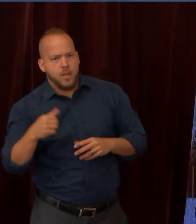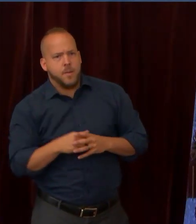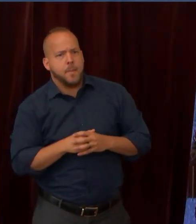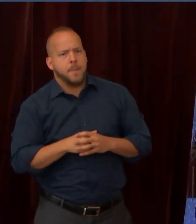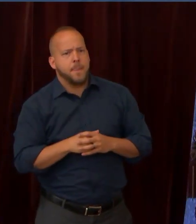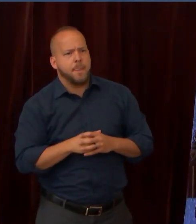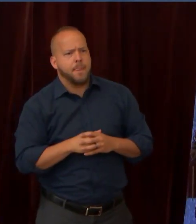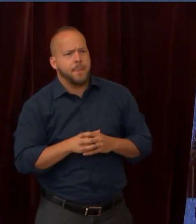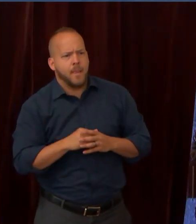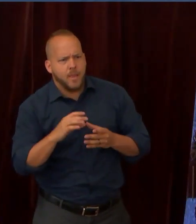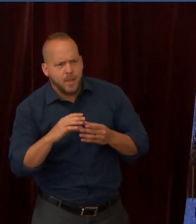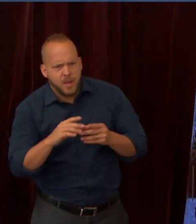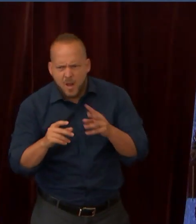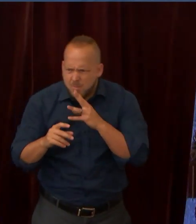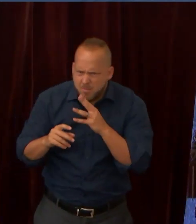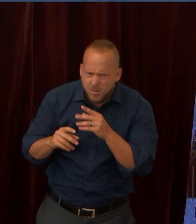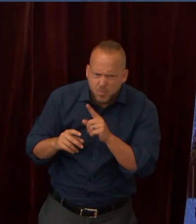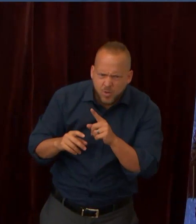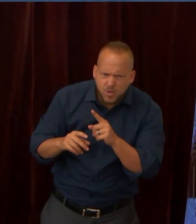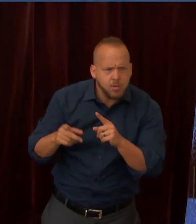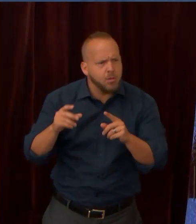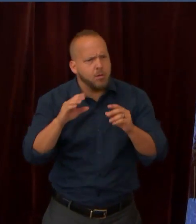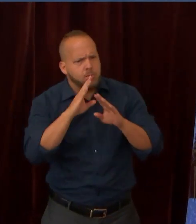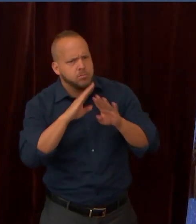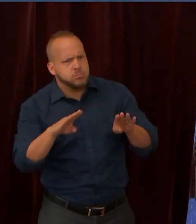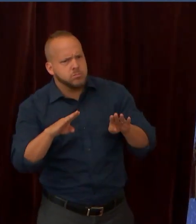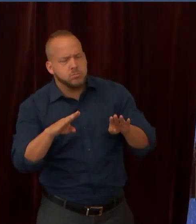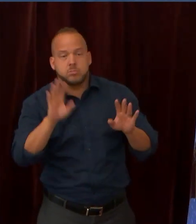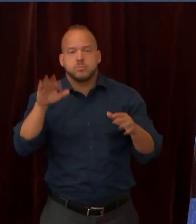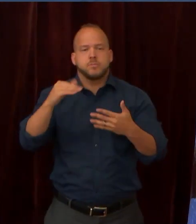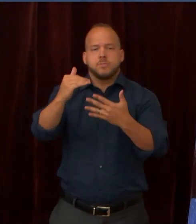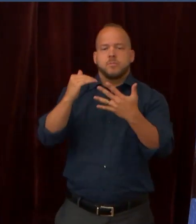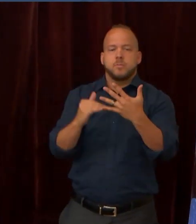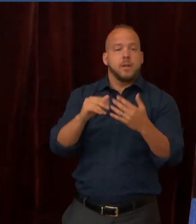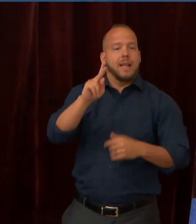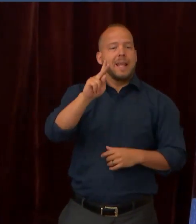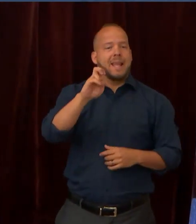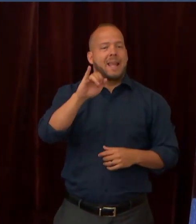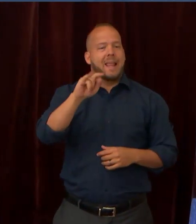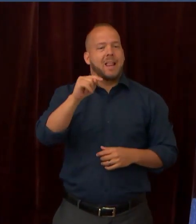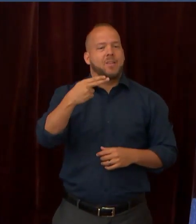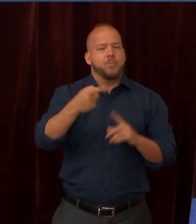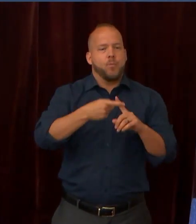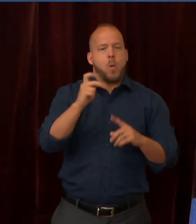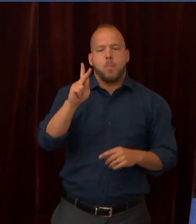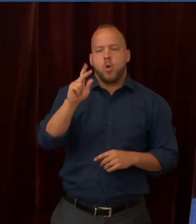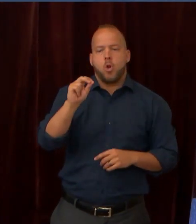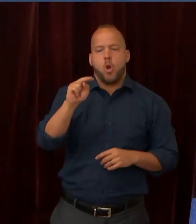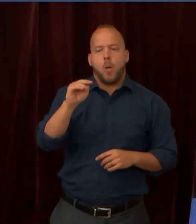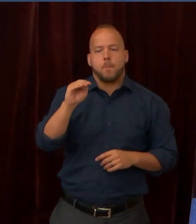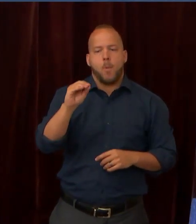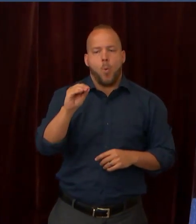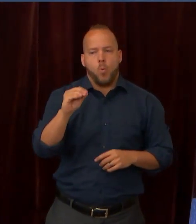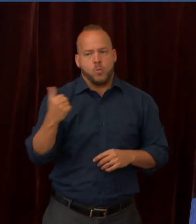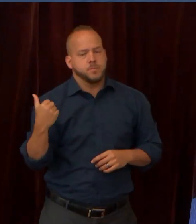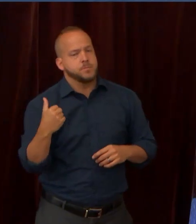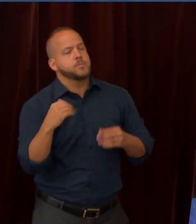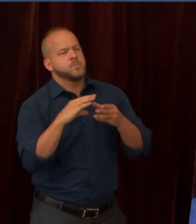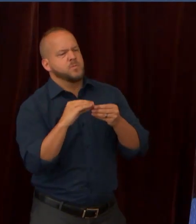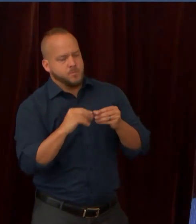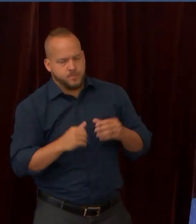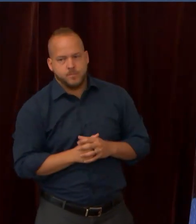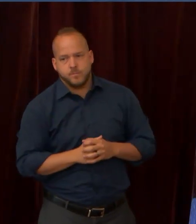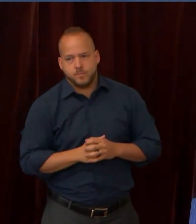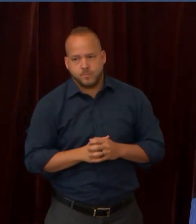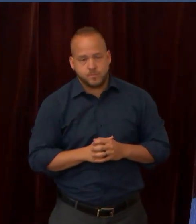Okay, we'll go back. Next, we go to Keith with Como. Governor, following on what the earlier questions were, given